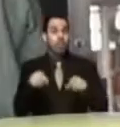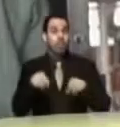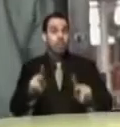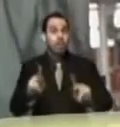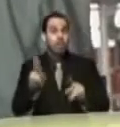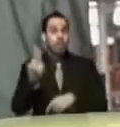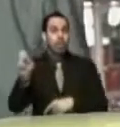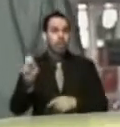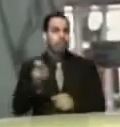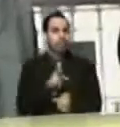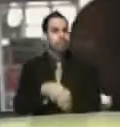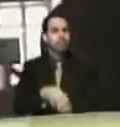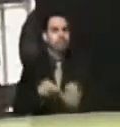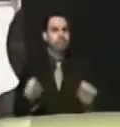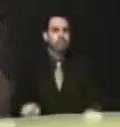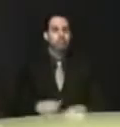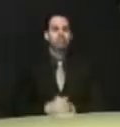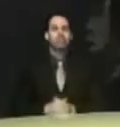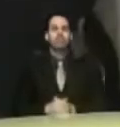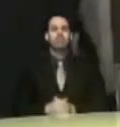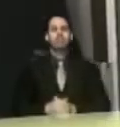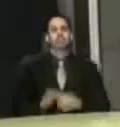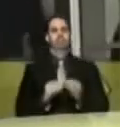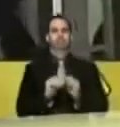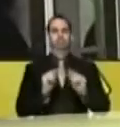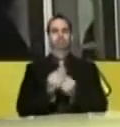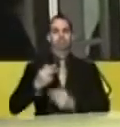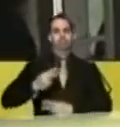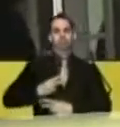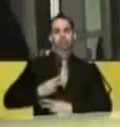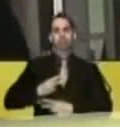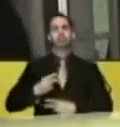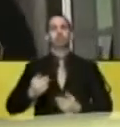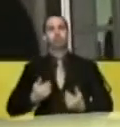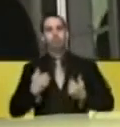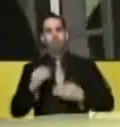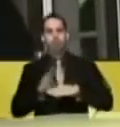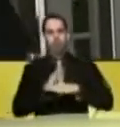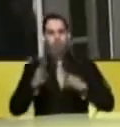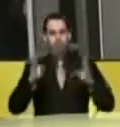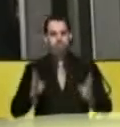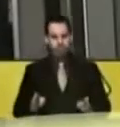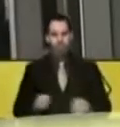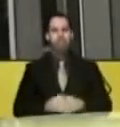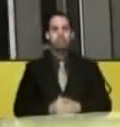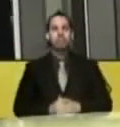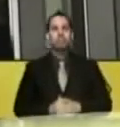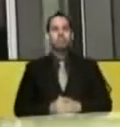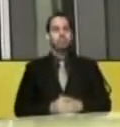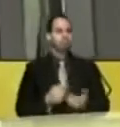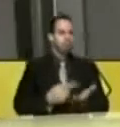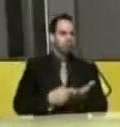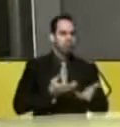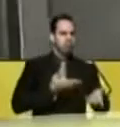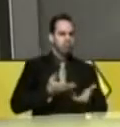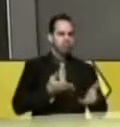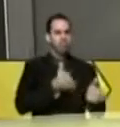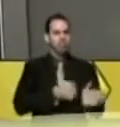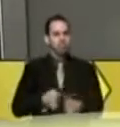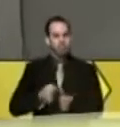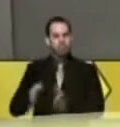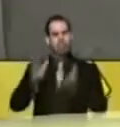States. Después del mediodía se reunió con un grupo de veteranos y jóvenes empresarios con quienes conversó sobre sus planes de